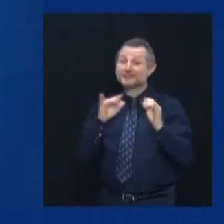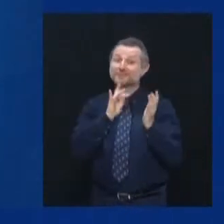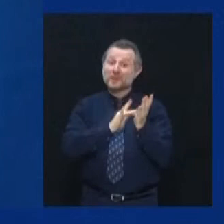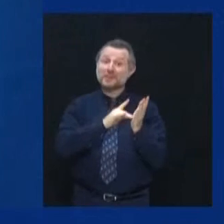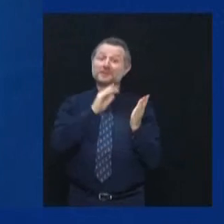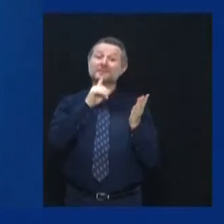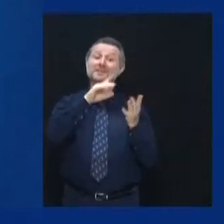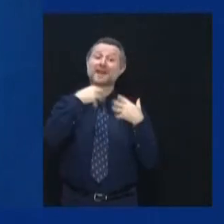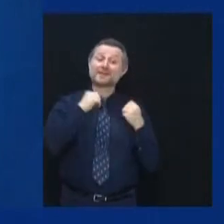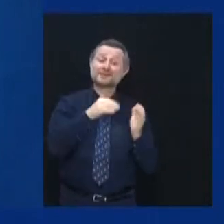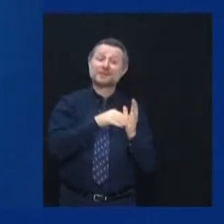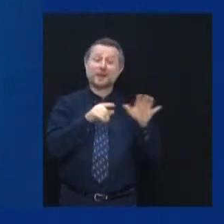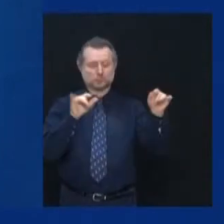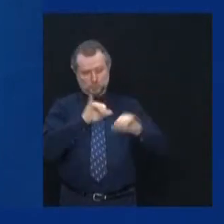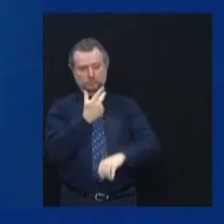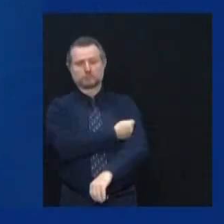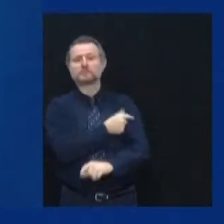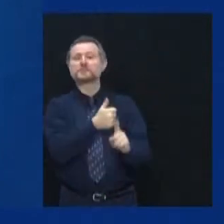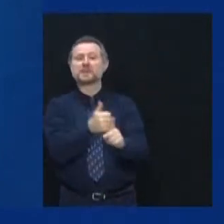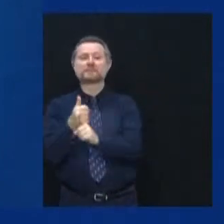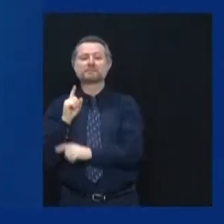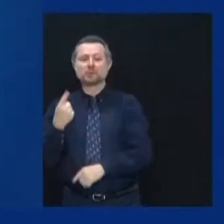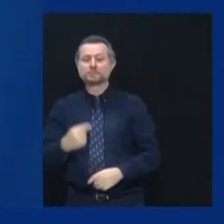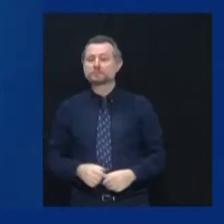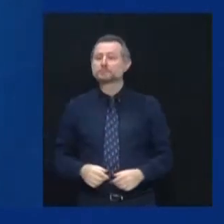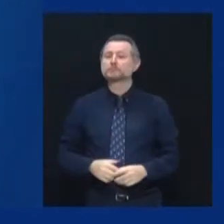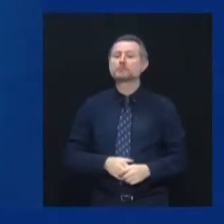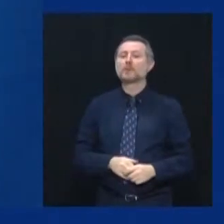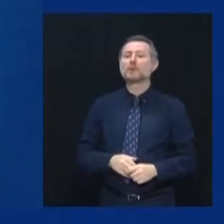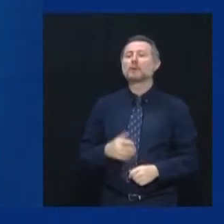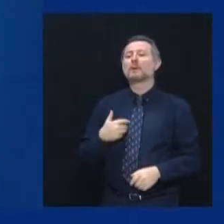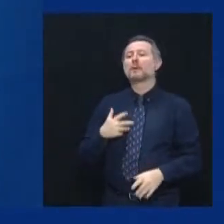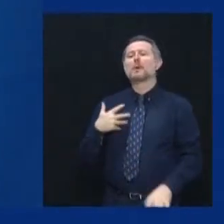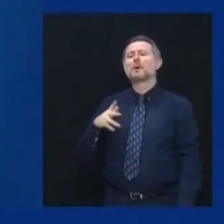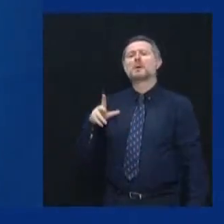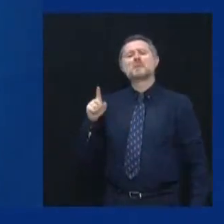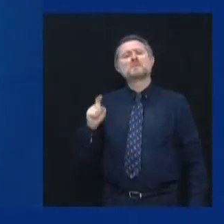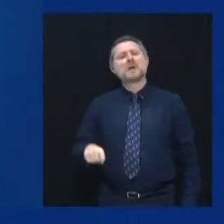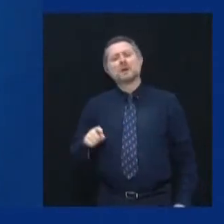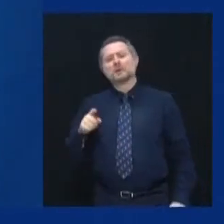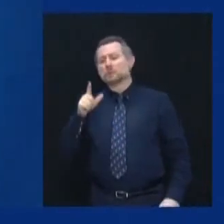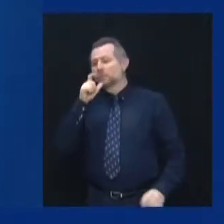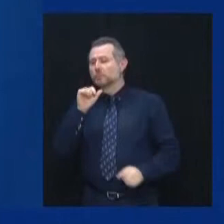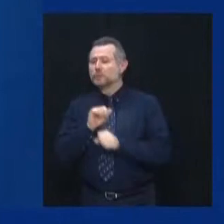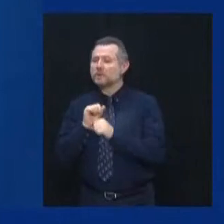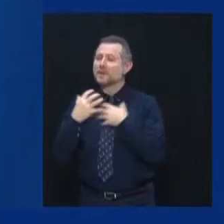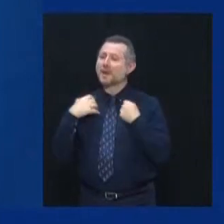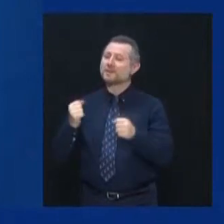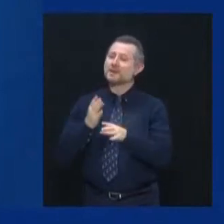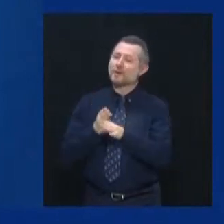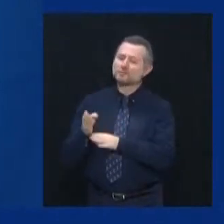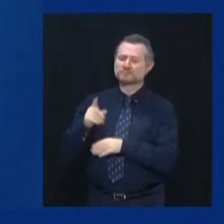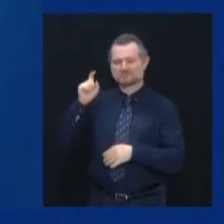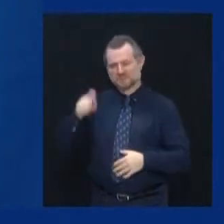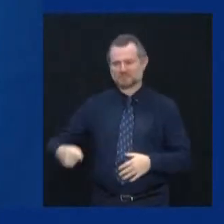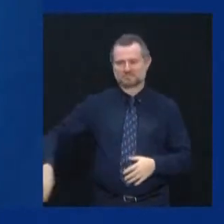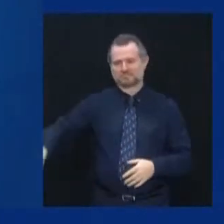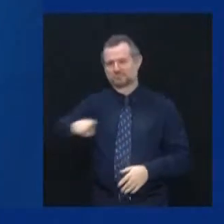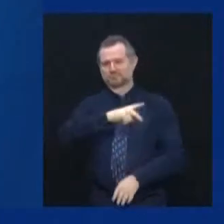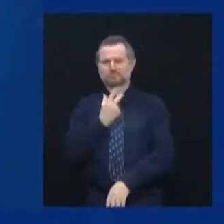1A, because again, we have to get those healthcare workers up to at least